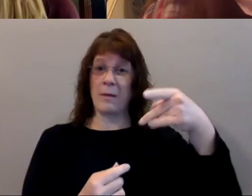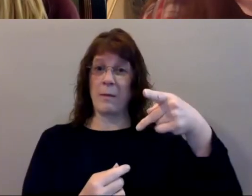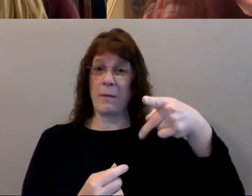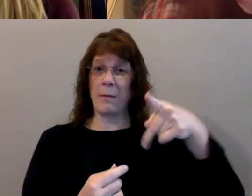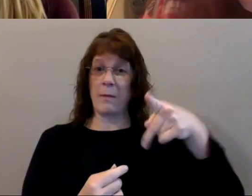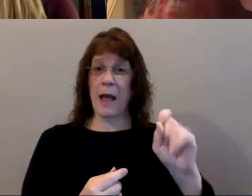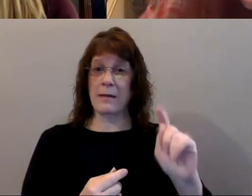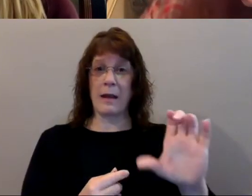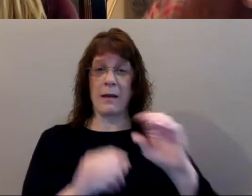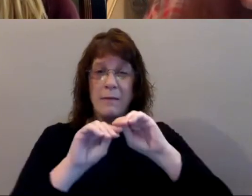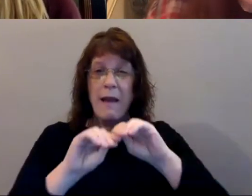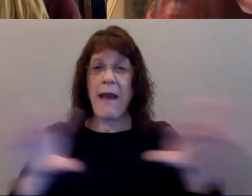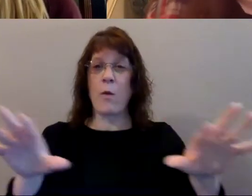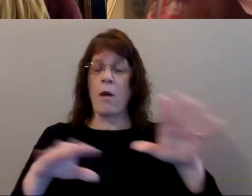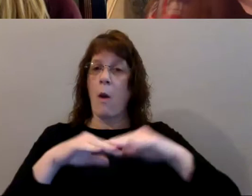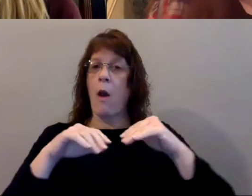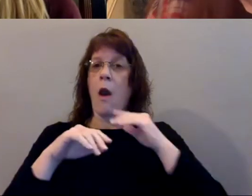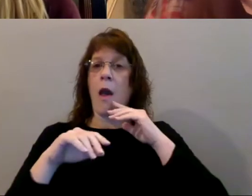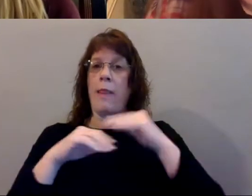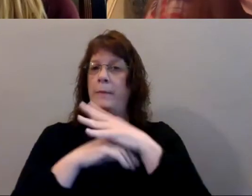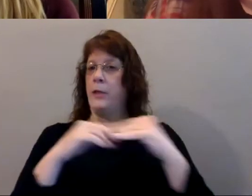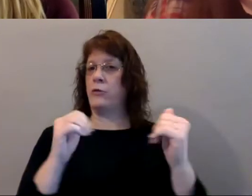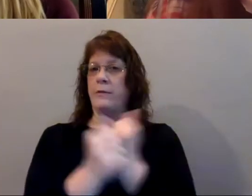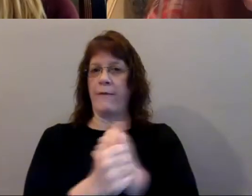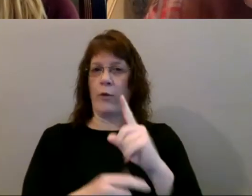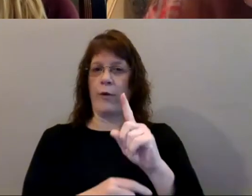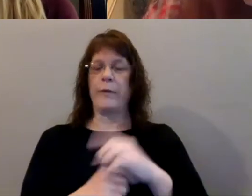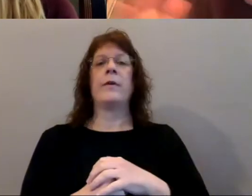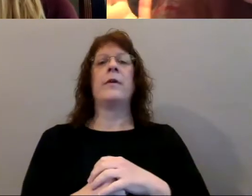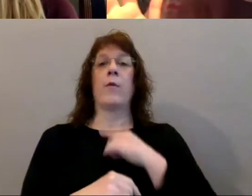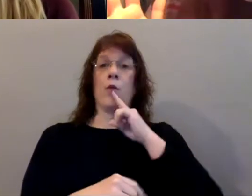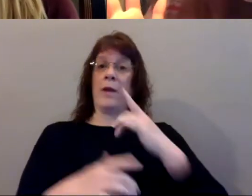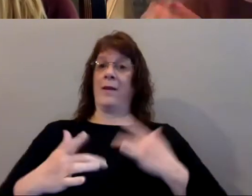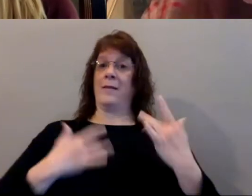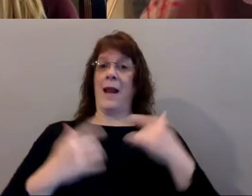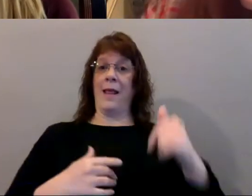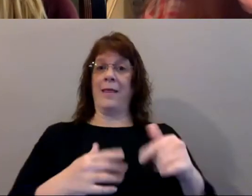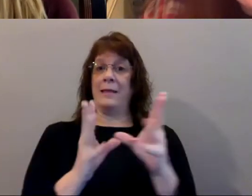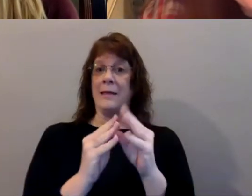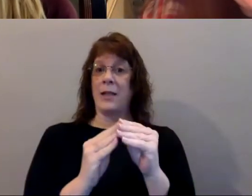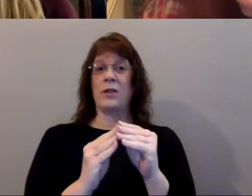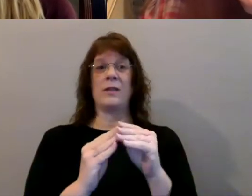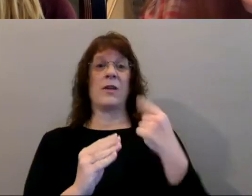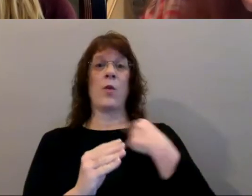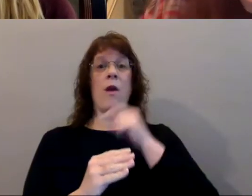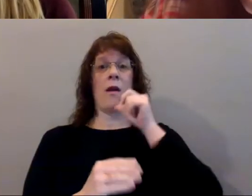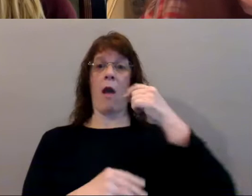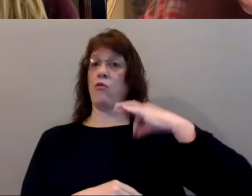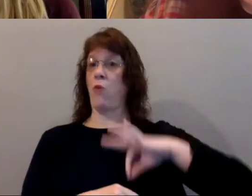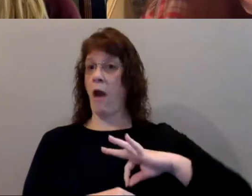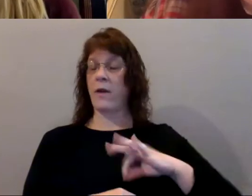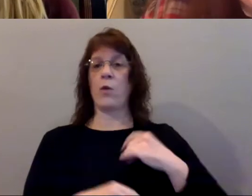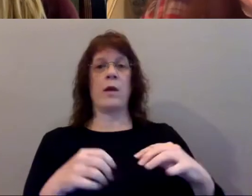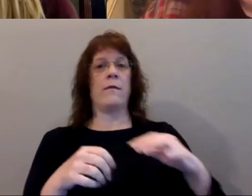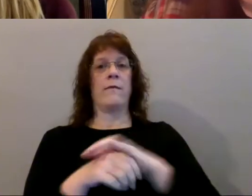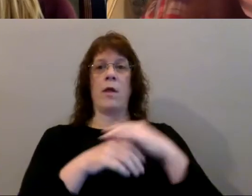really a bummer. So I've been pretty excited about this session. Generally speaking, we are a nonprofit and we totally